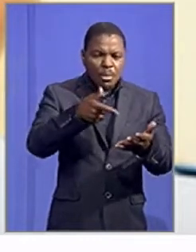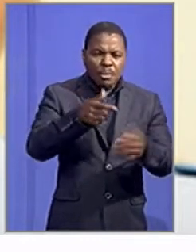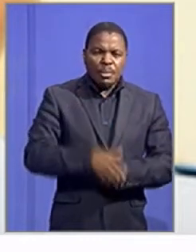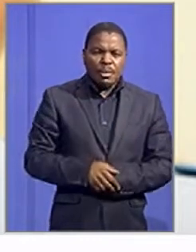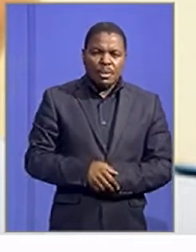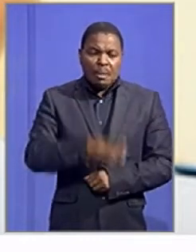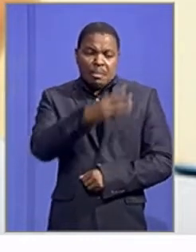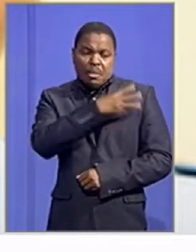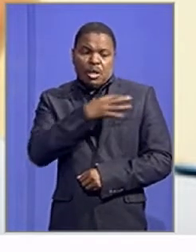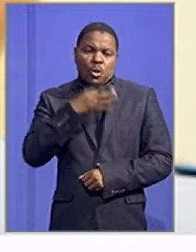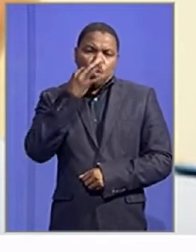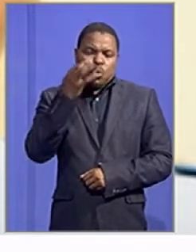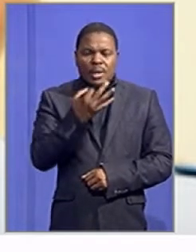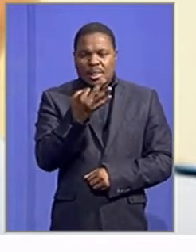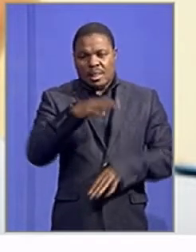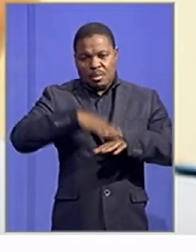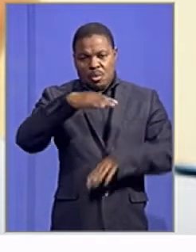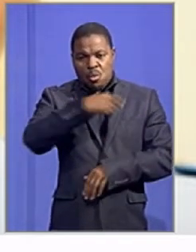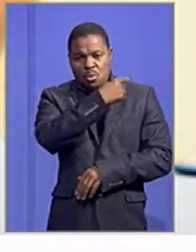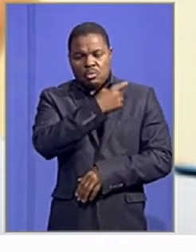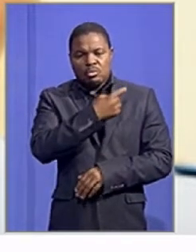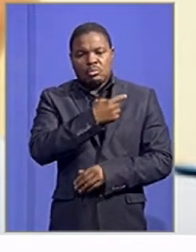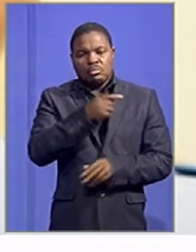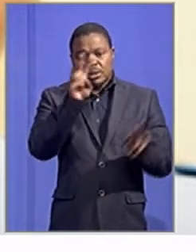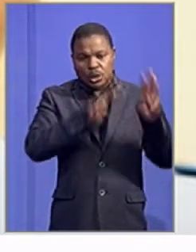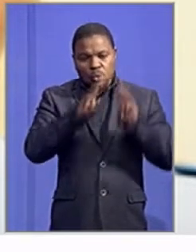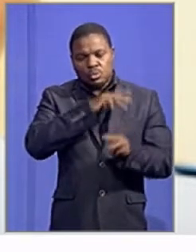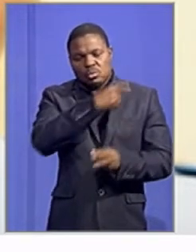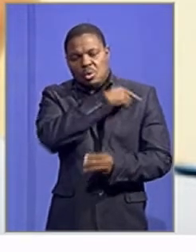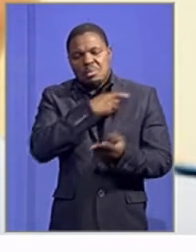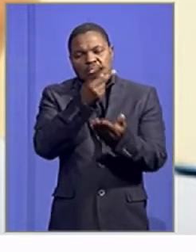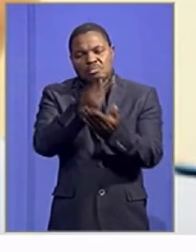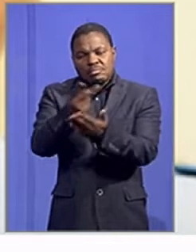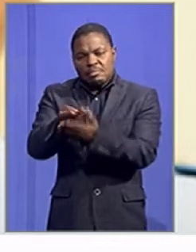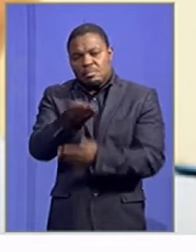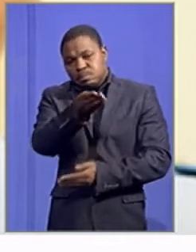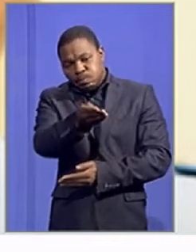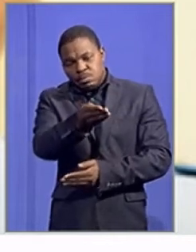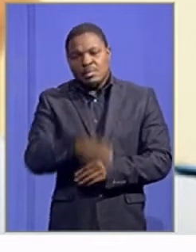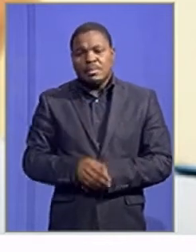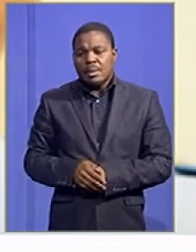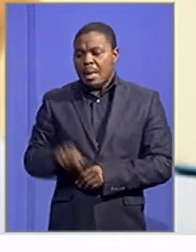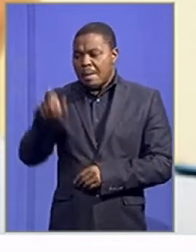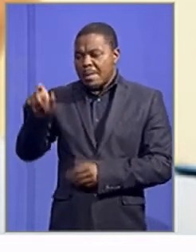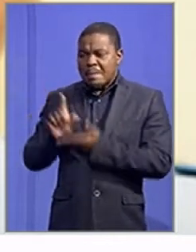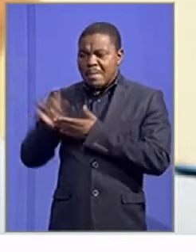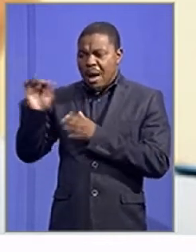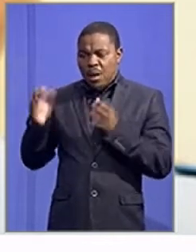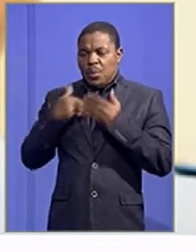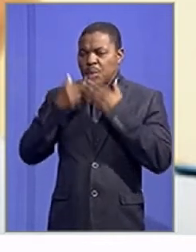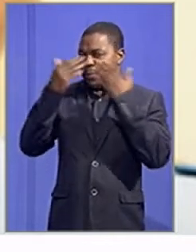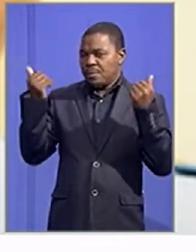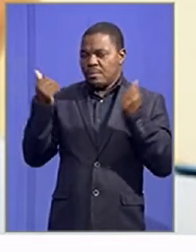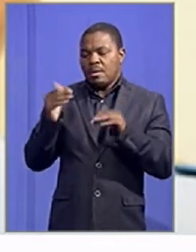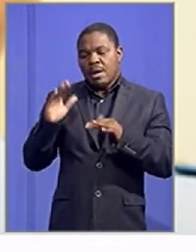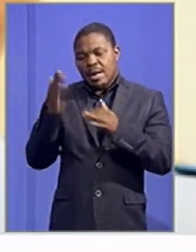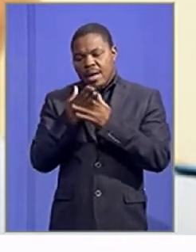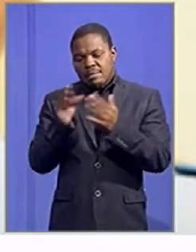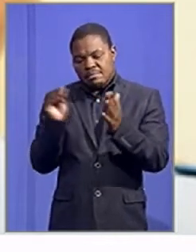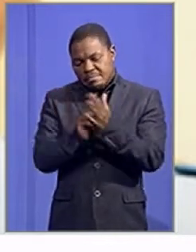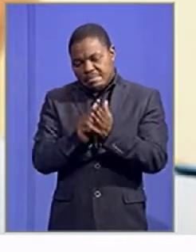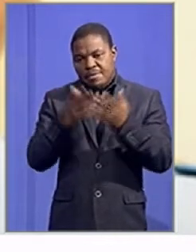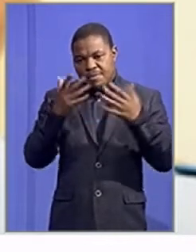more security guards were rushed to hospital with serious gunshot wounds. It is not yet known how the suspect fled the scene. A case of murder and attempted murder